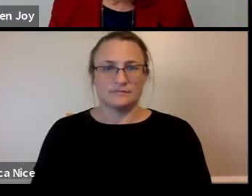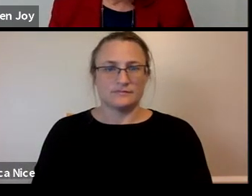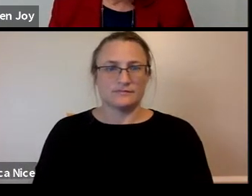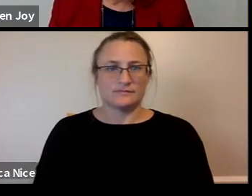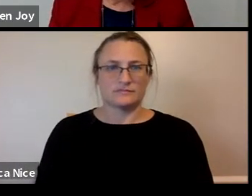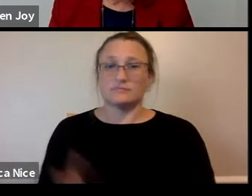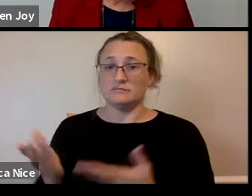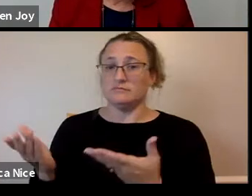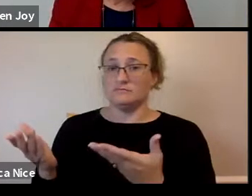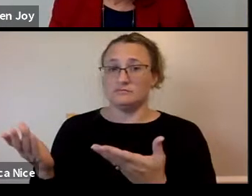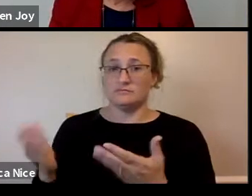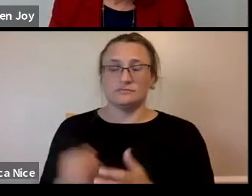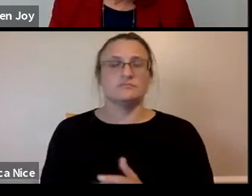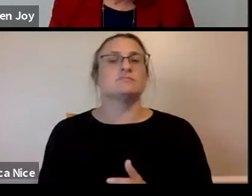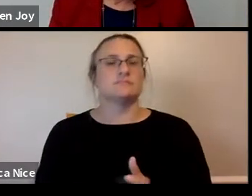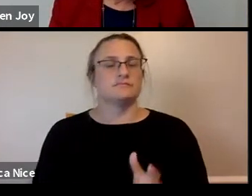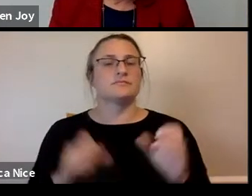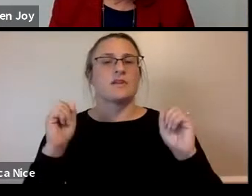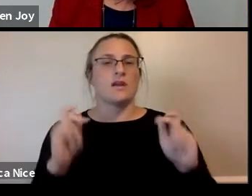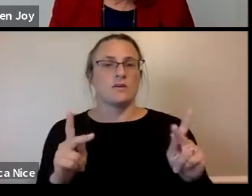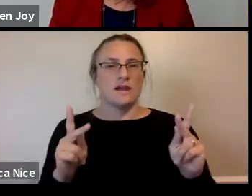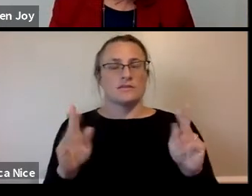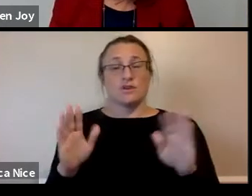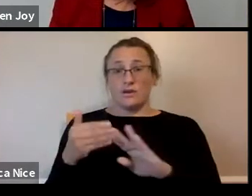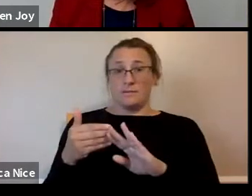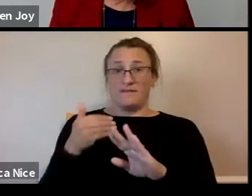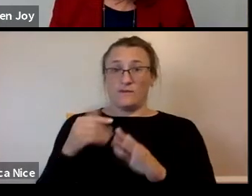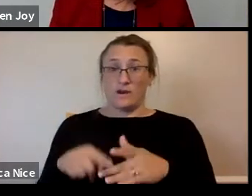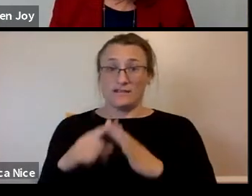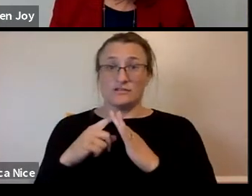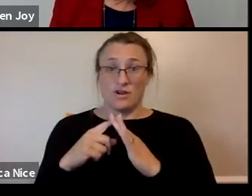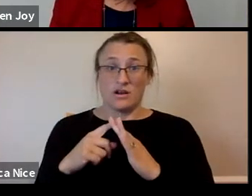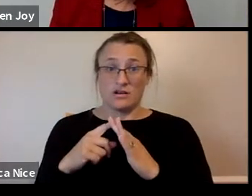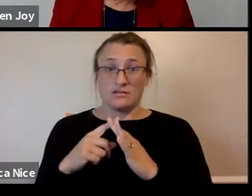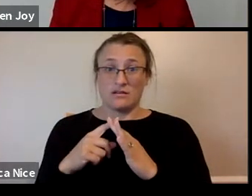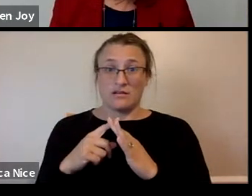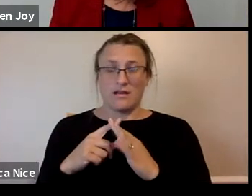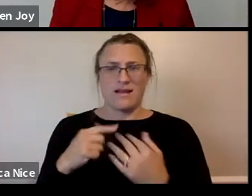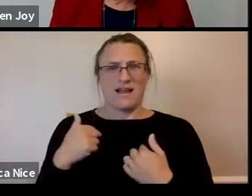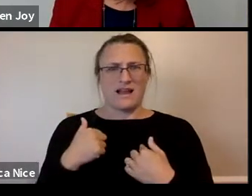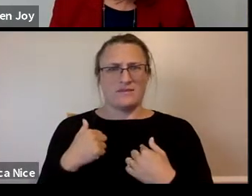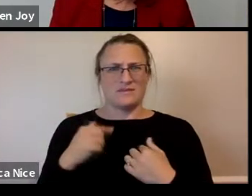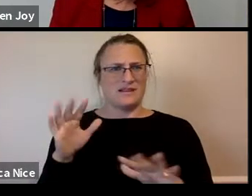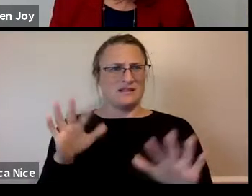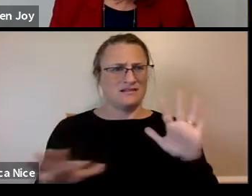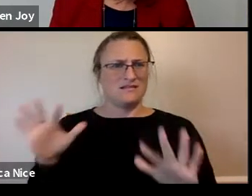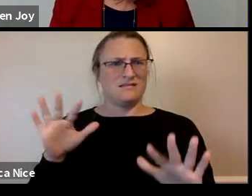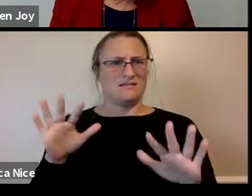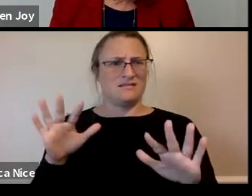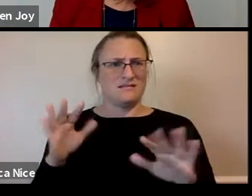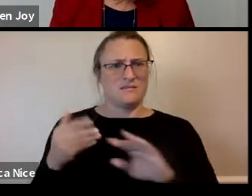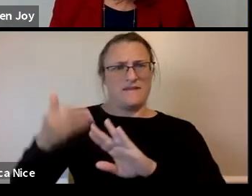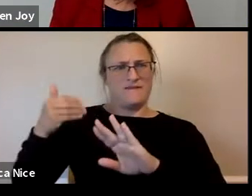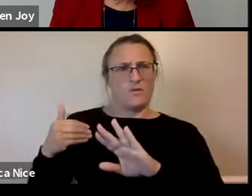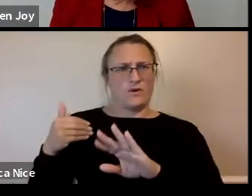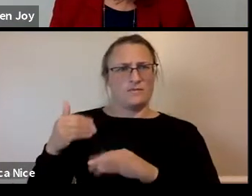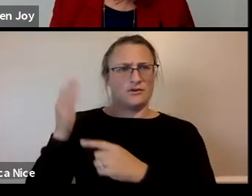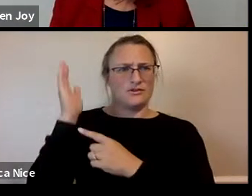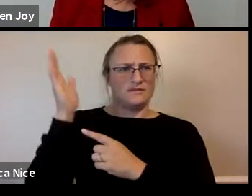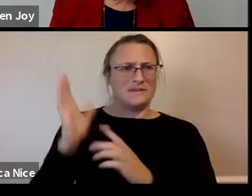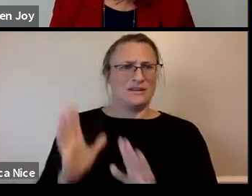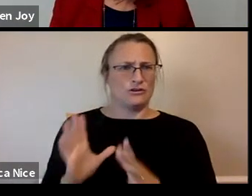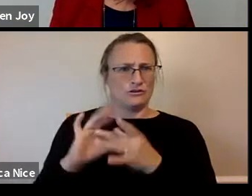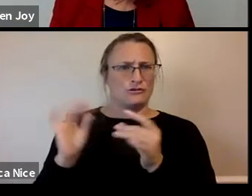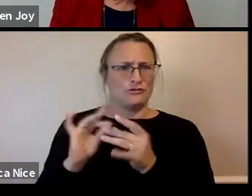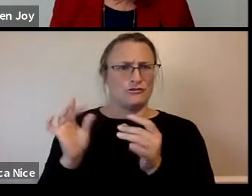Let's have your comments. Okay. Before I begin, I was kind of taken aback by a former speaker, and I